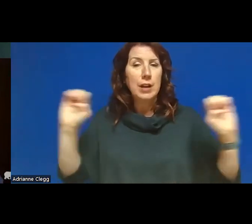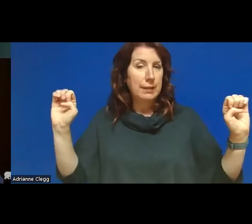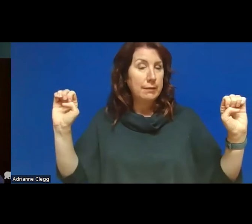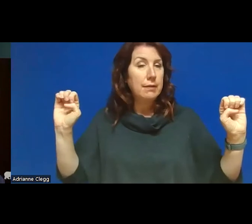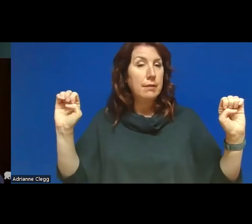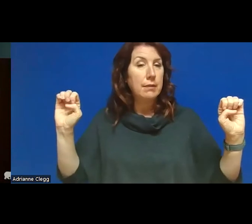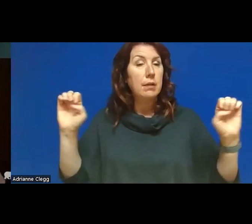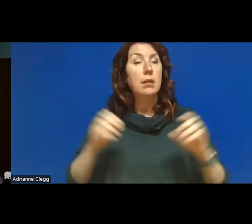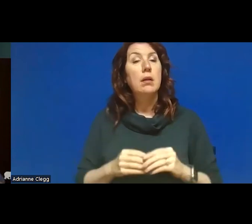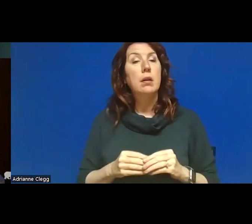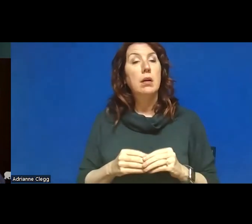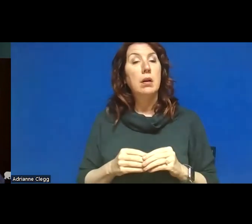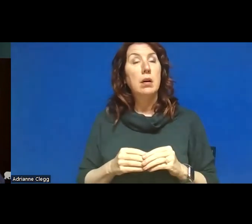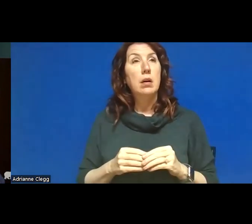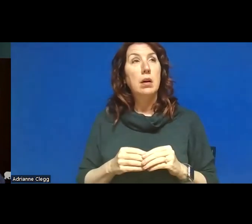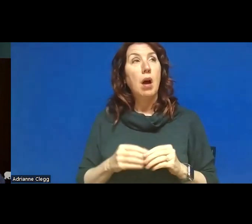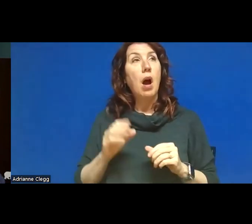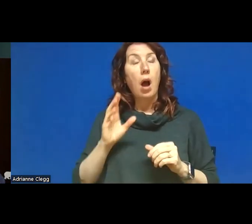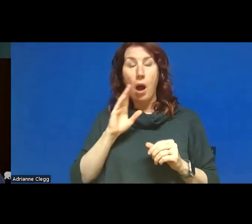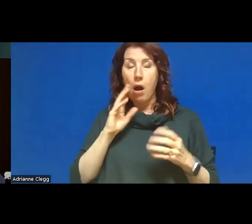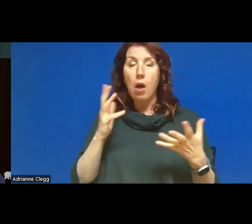I refuse to not feel freedom,